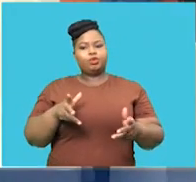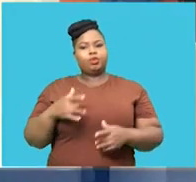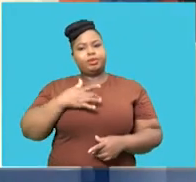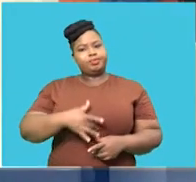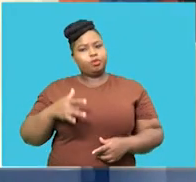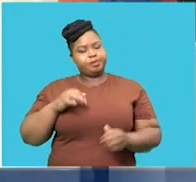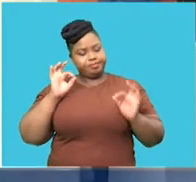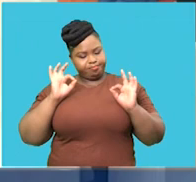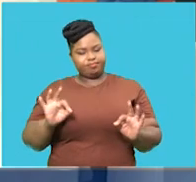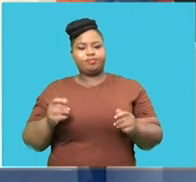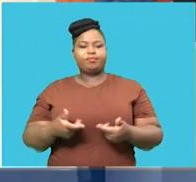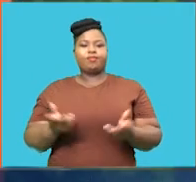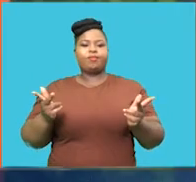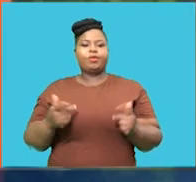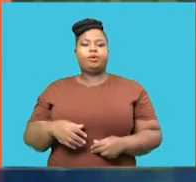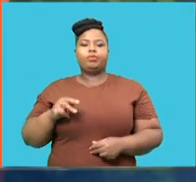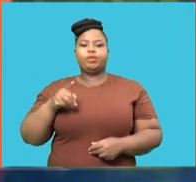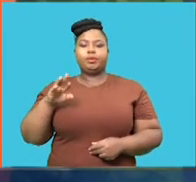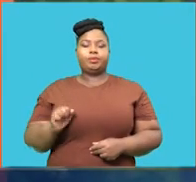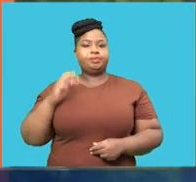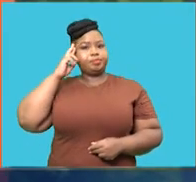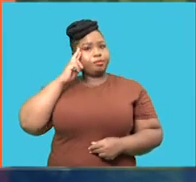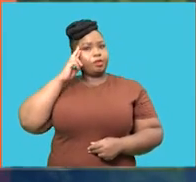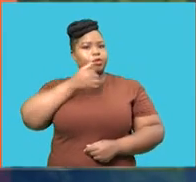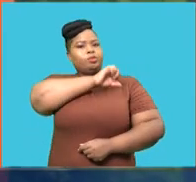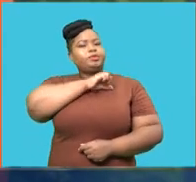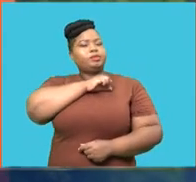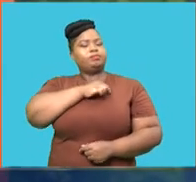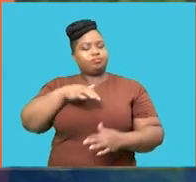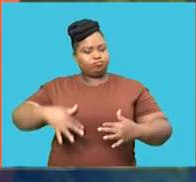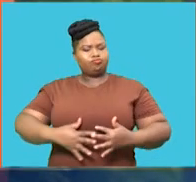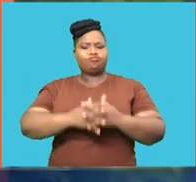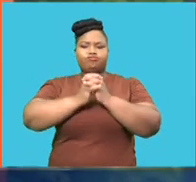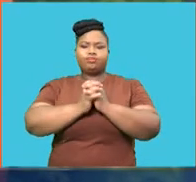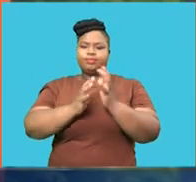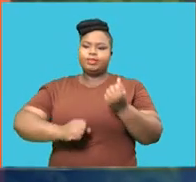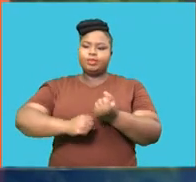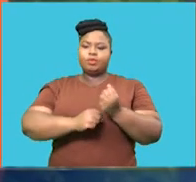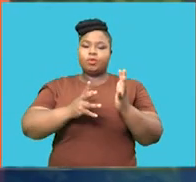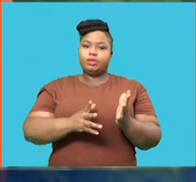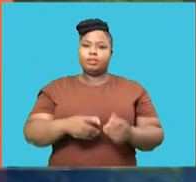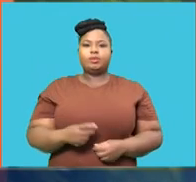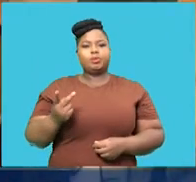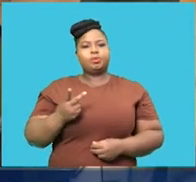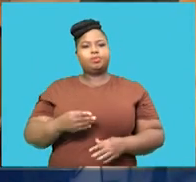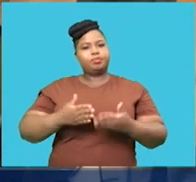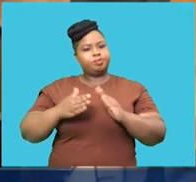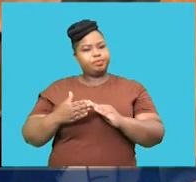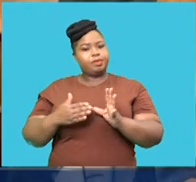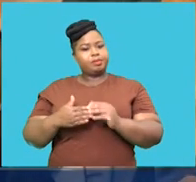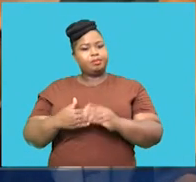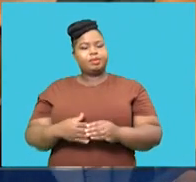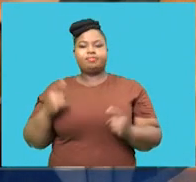was officially opened at the Stix Morewa Memorial Hospital to unite players and supporters as well as community members